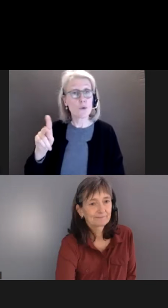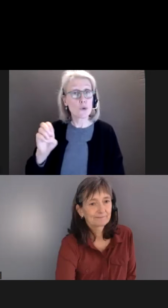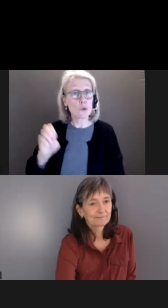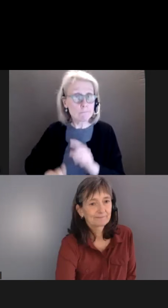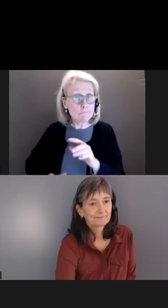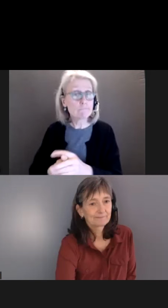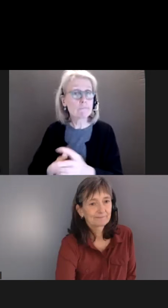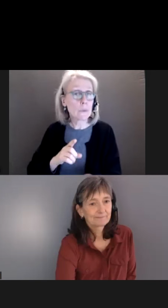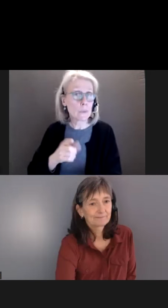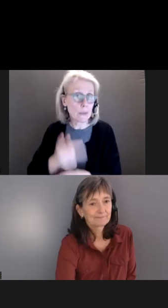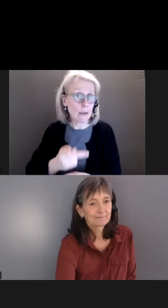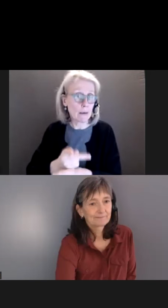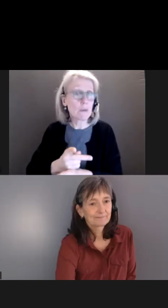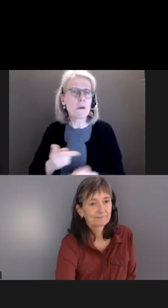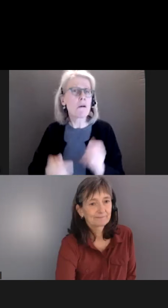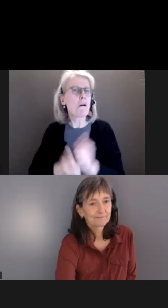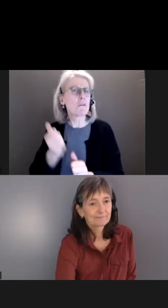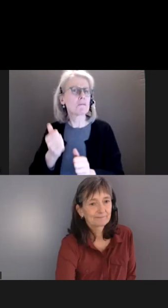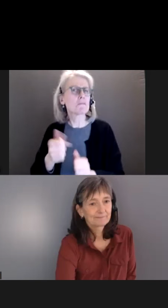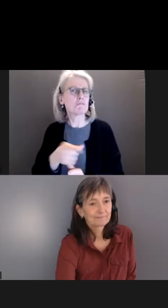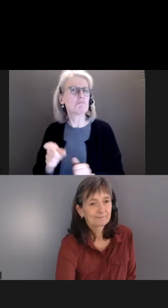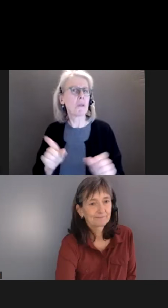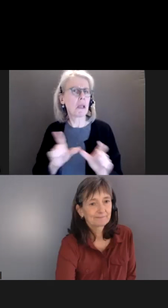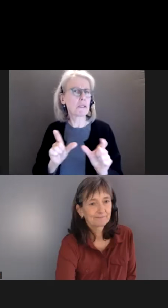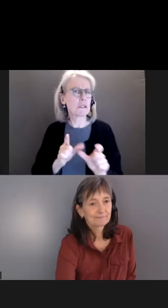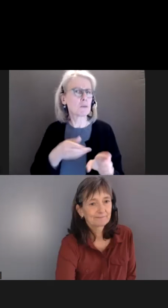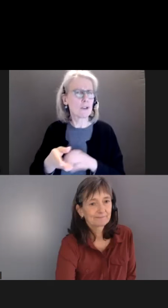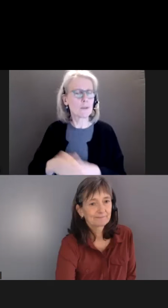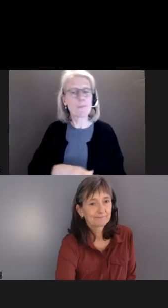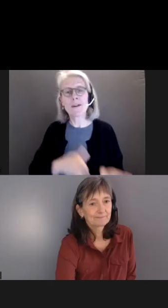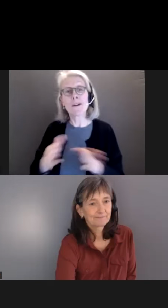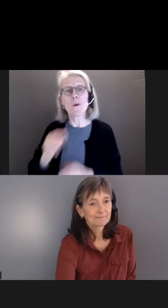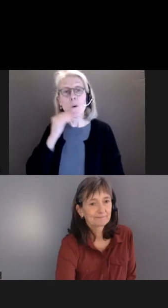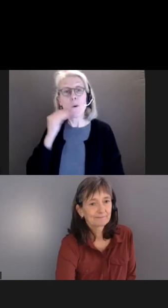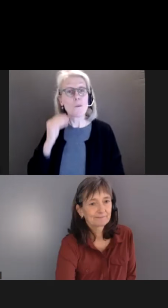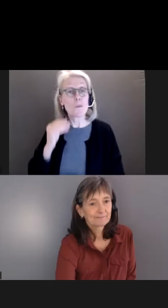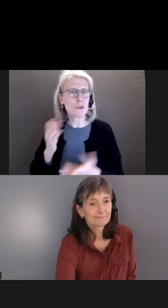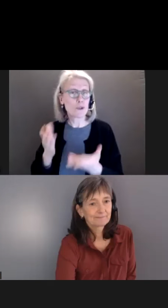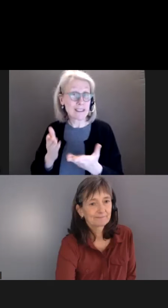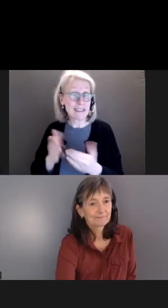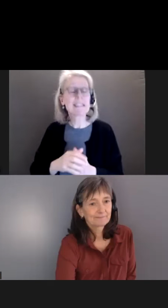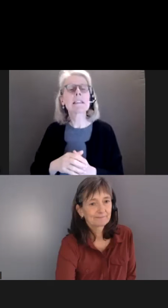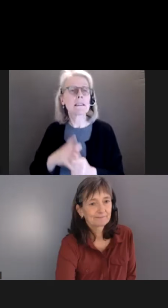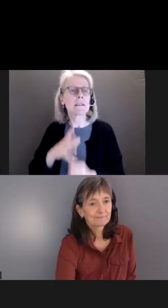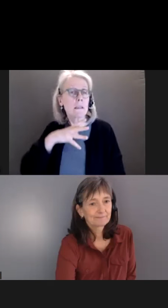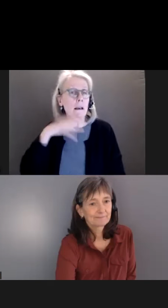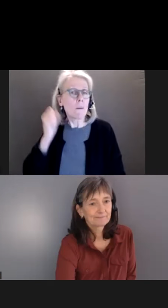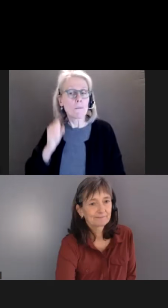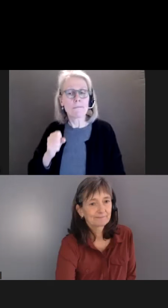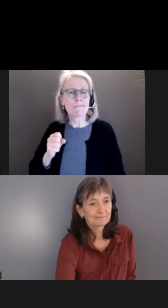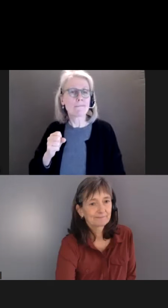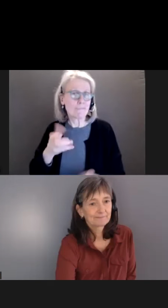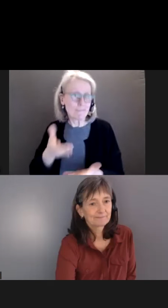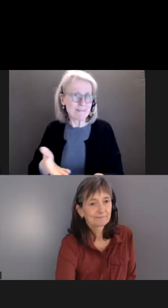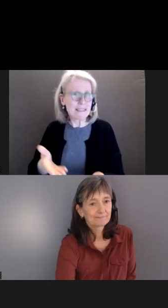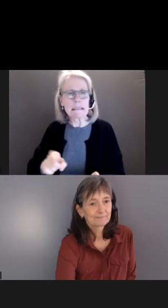licensed healthcare professionals. Home support services, on the other hand, focus more on helping older adults with their ADLs and functioning.